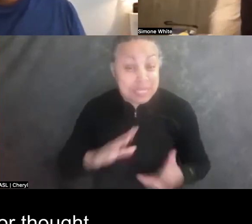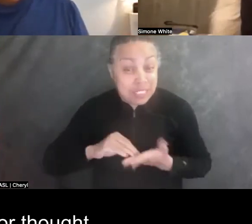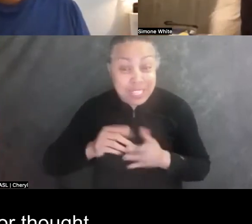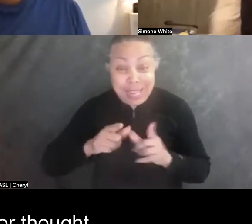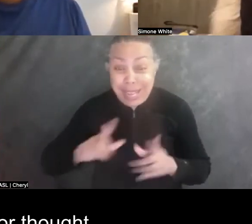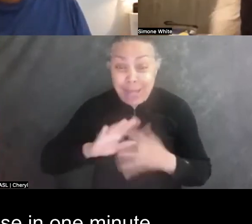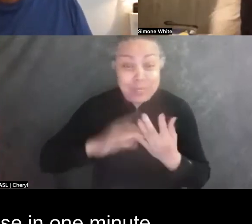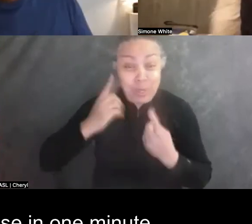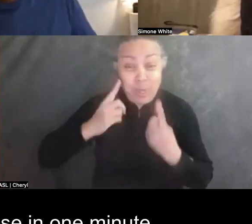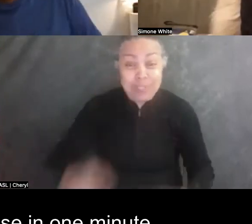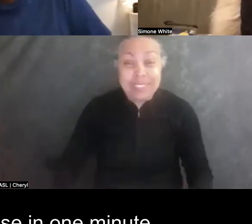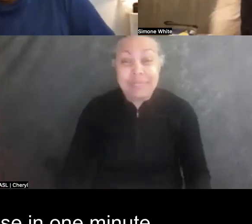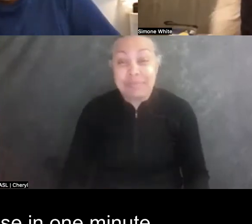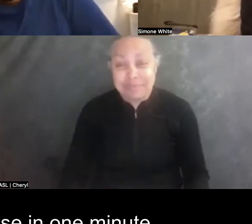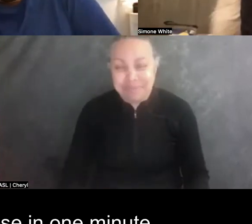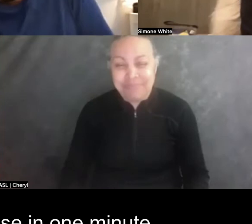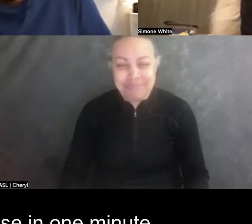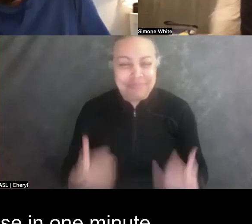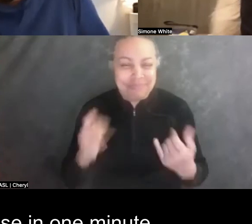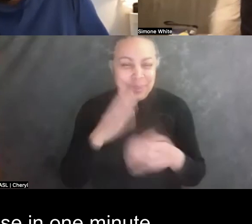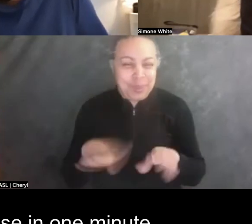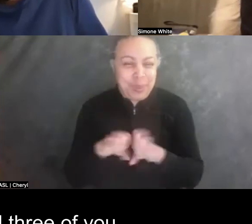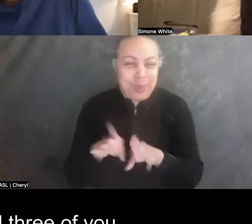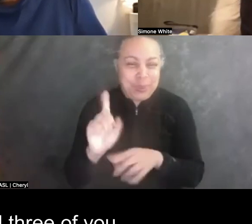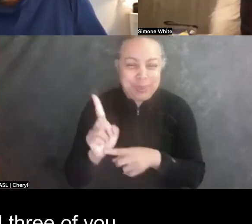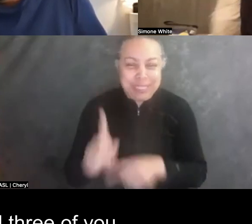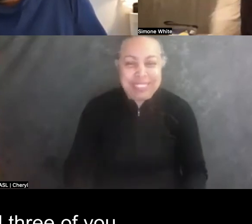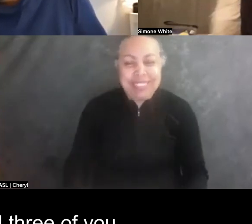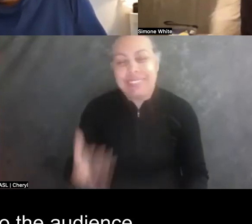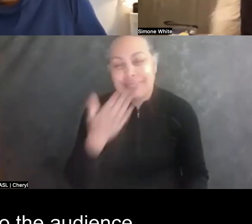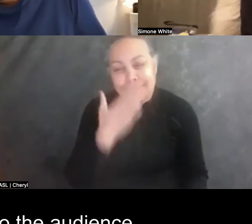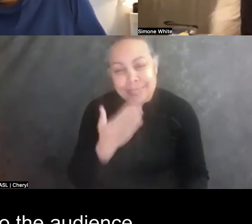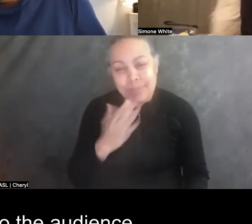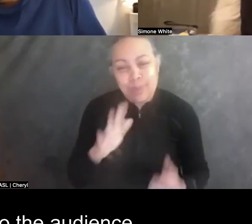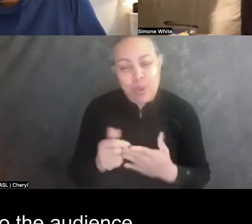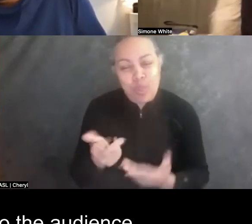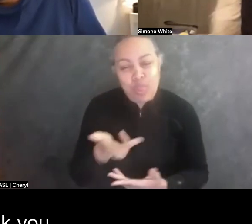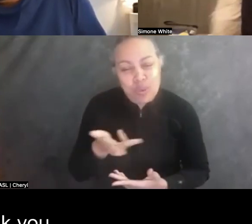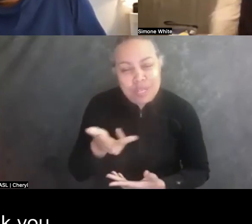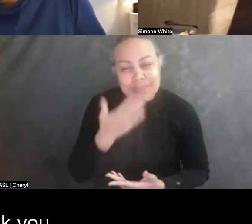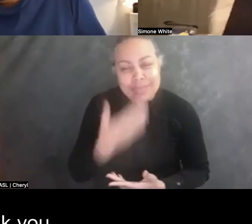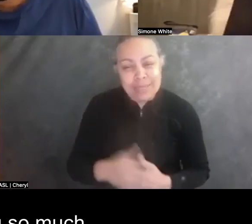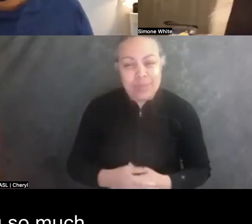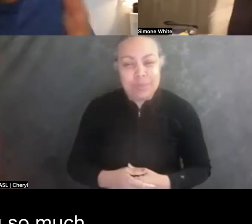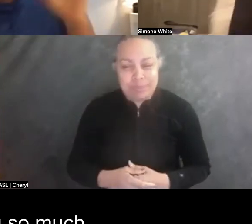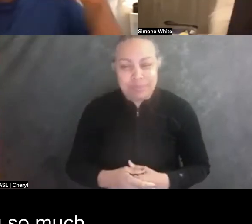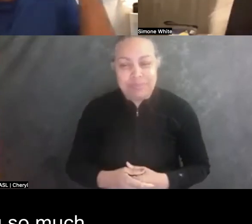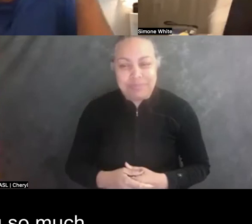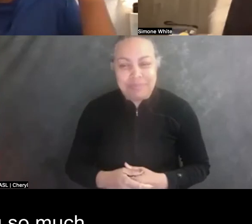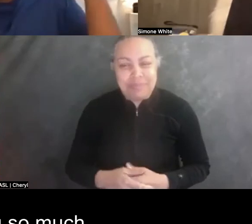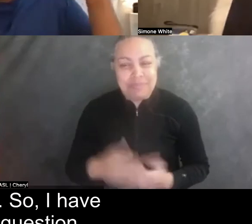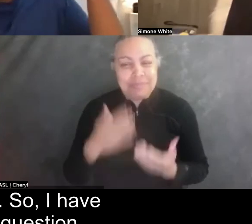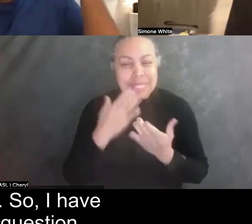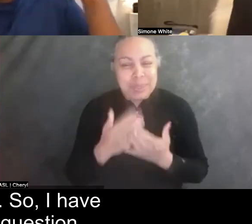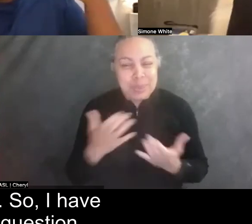thought. We're gonna close in 1 minute. Thank you, all three of you, and thank you to the Thank you. audience. Thank you so